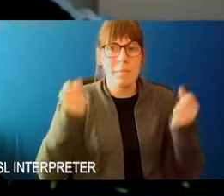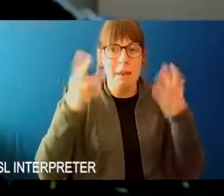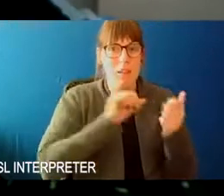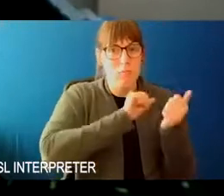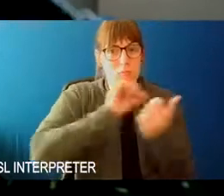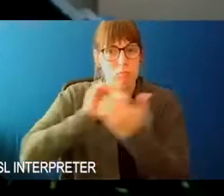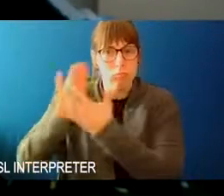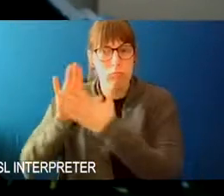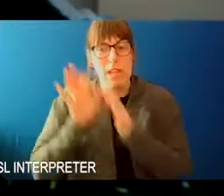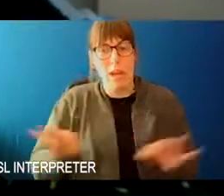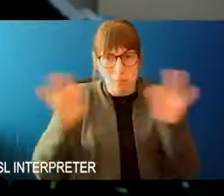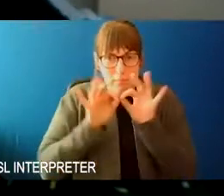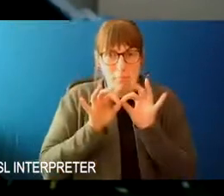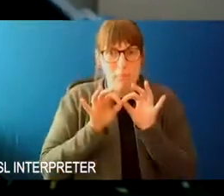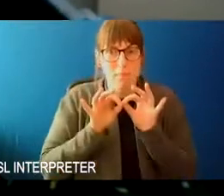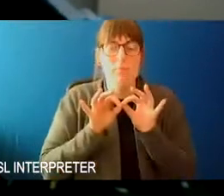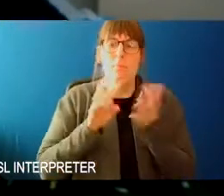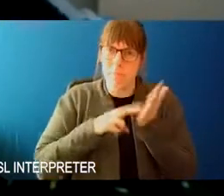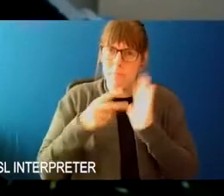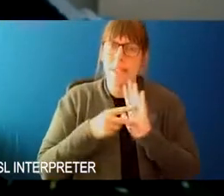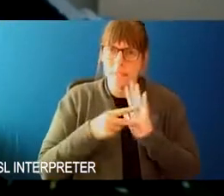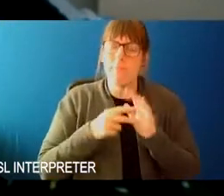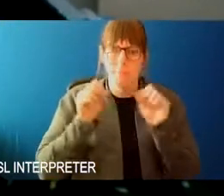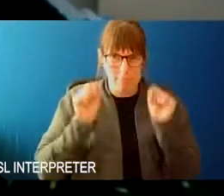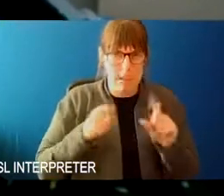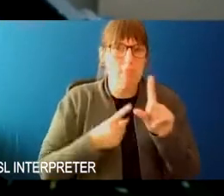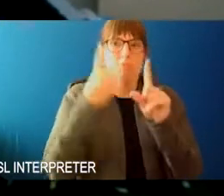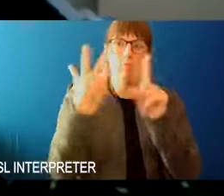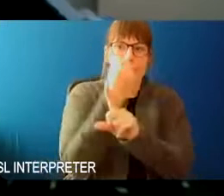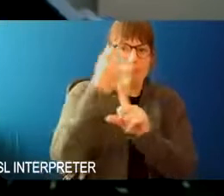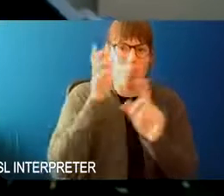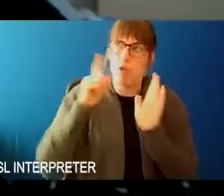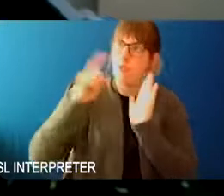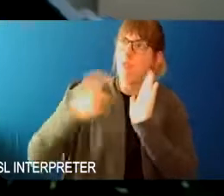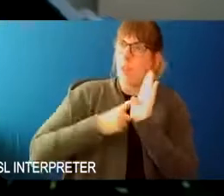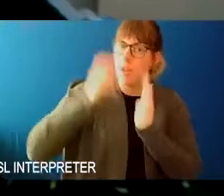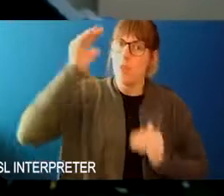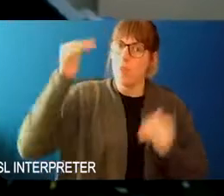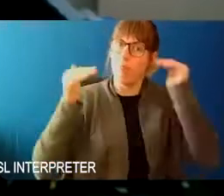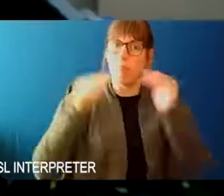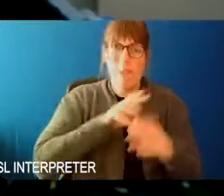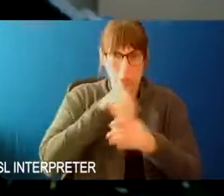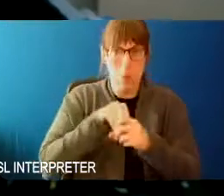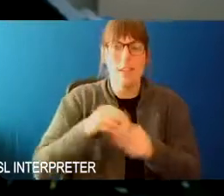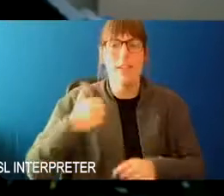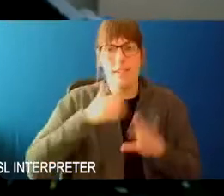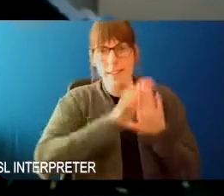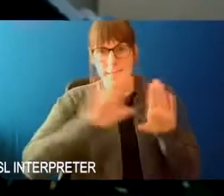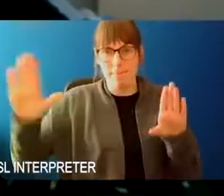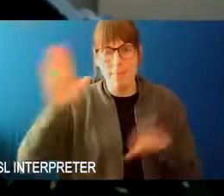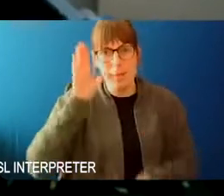a multi-pronged approach, we can reach our goals and to be recognized and to be included in